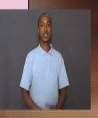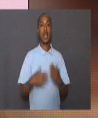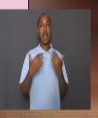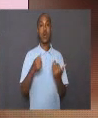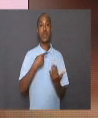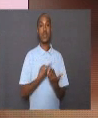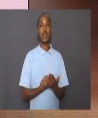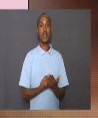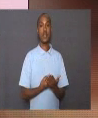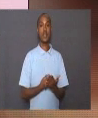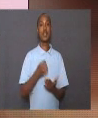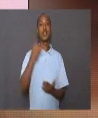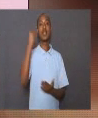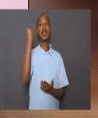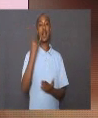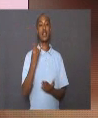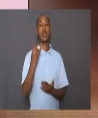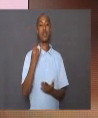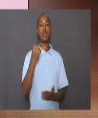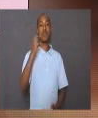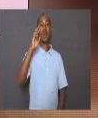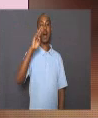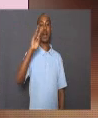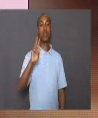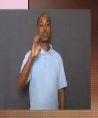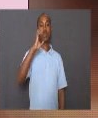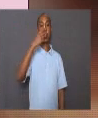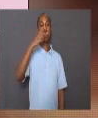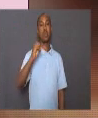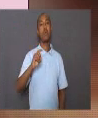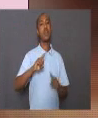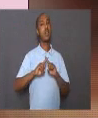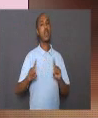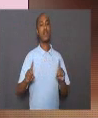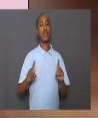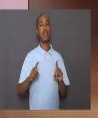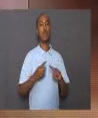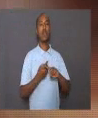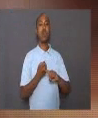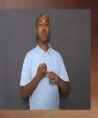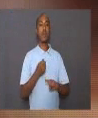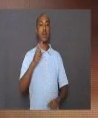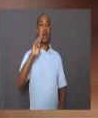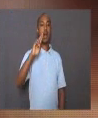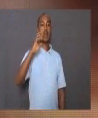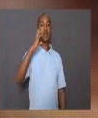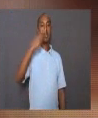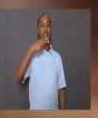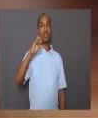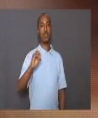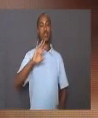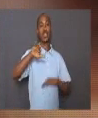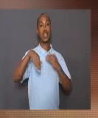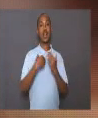Notice that the structure of ketones is slightly different than aldehydes. The